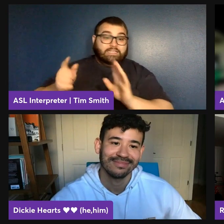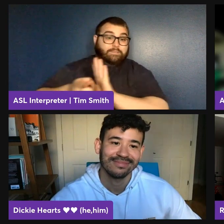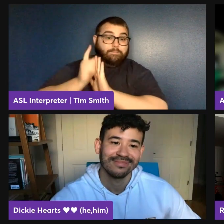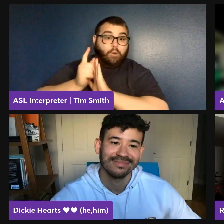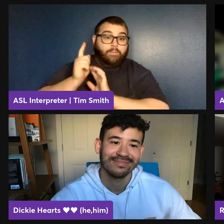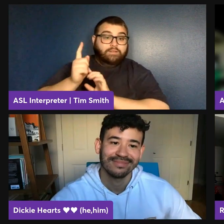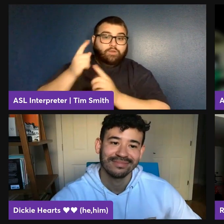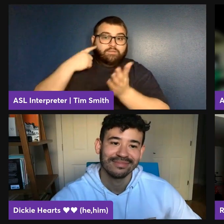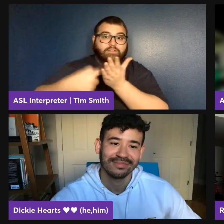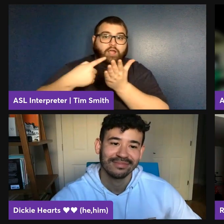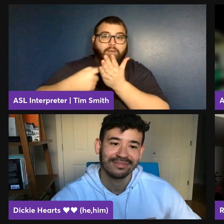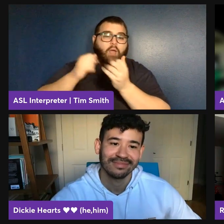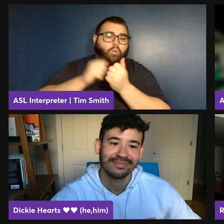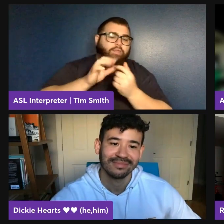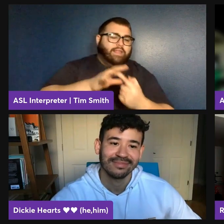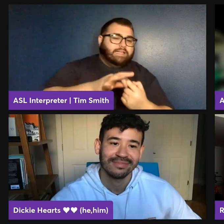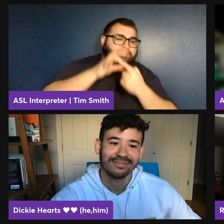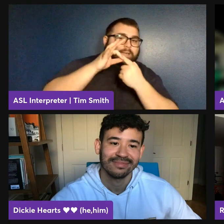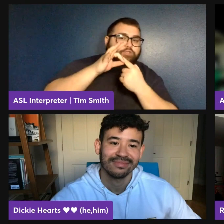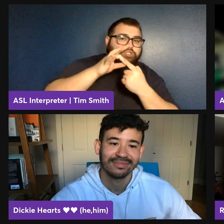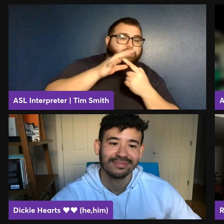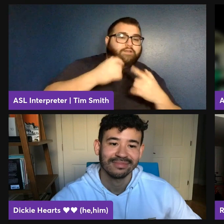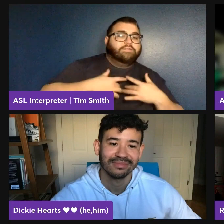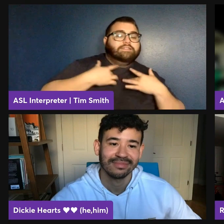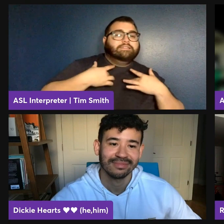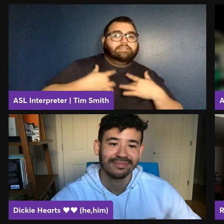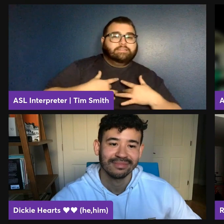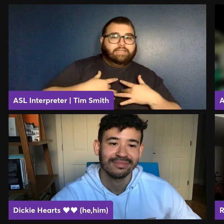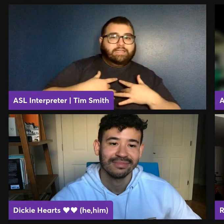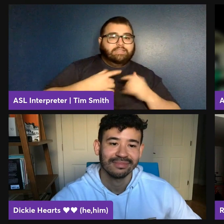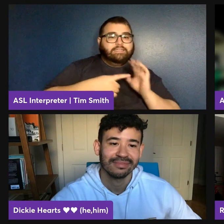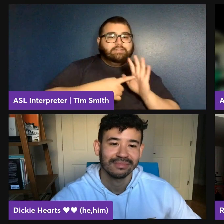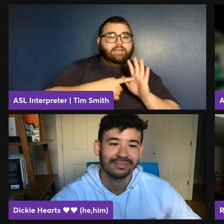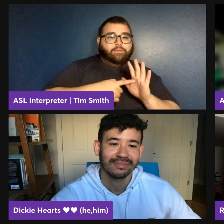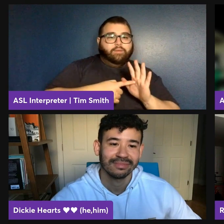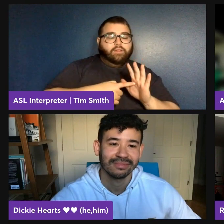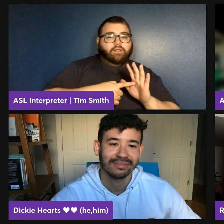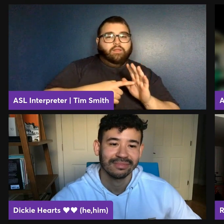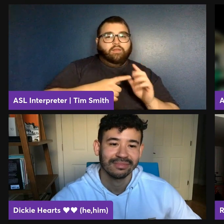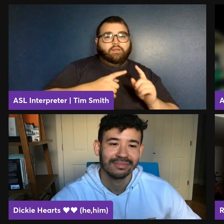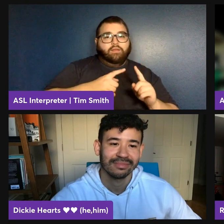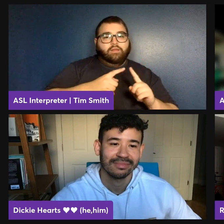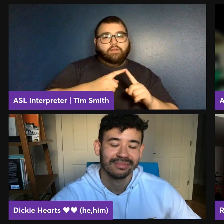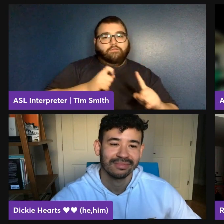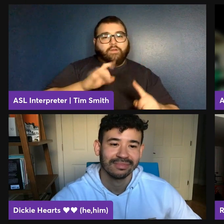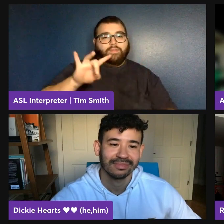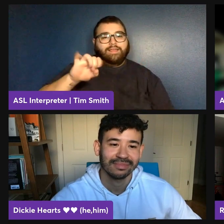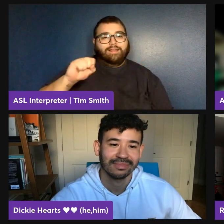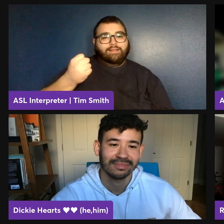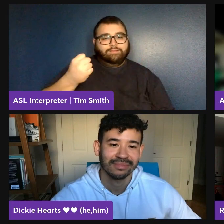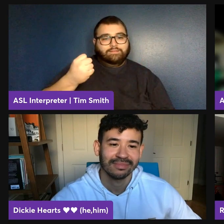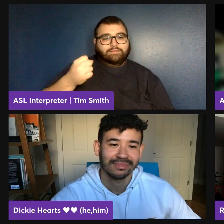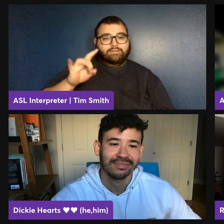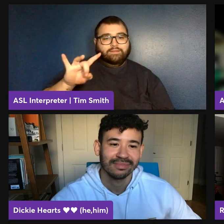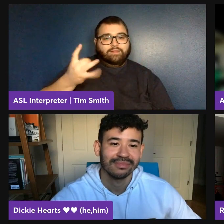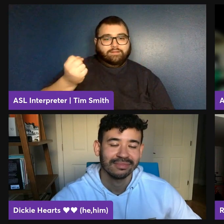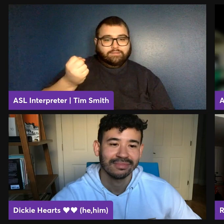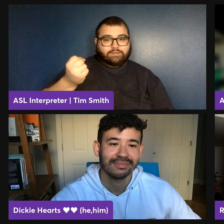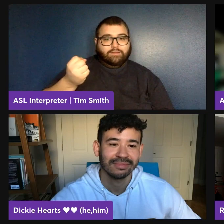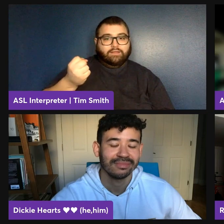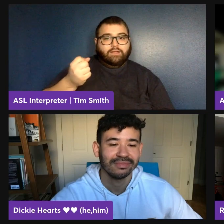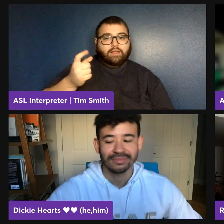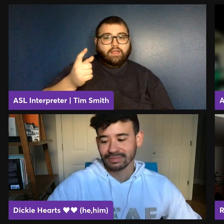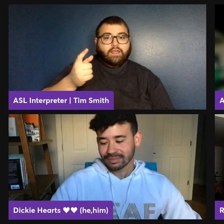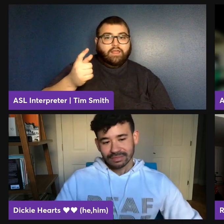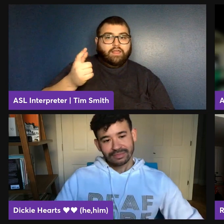talking about, with the exception of Dickie's example from the 80s, there have been few